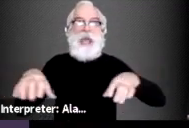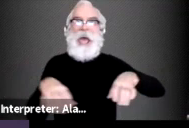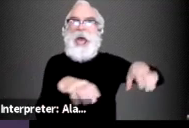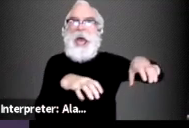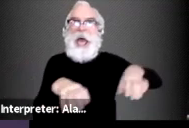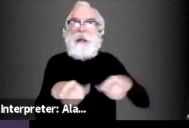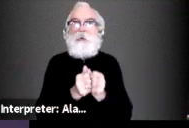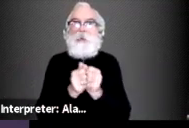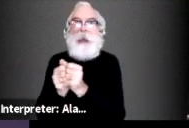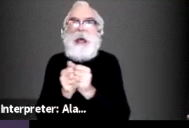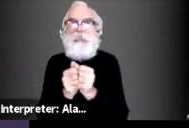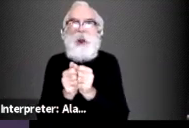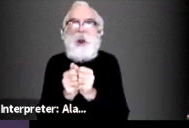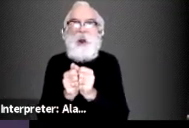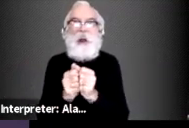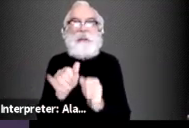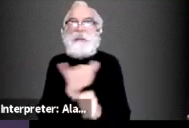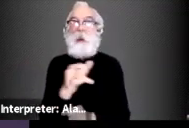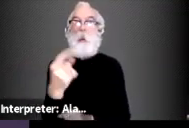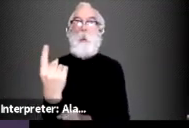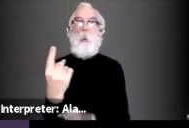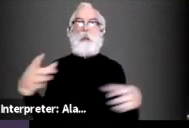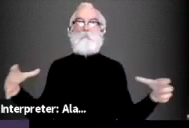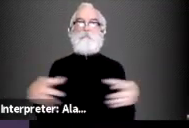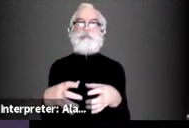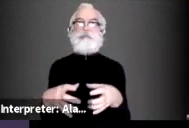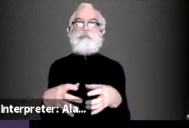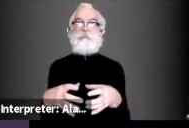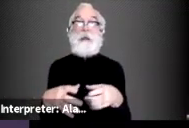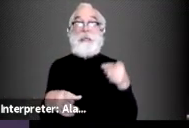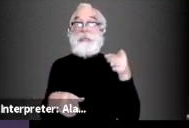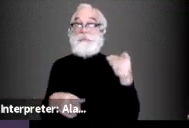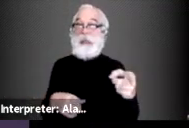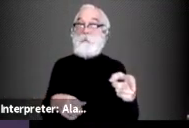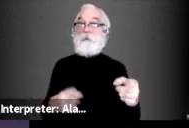first American political cartoon.